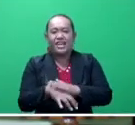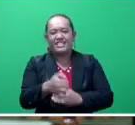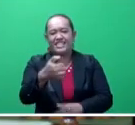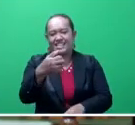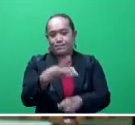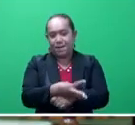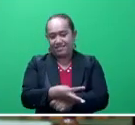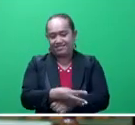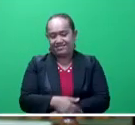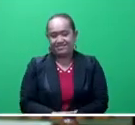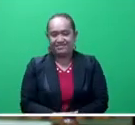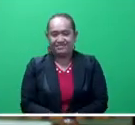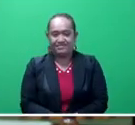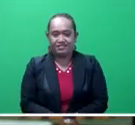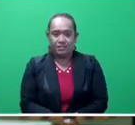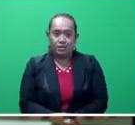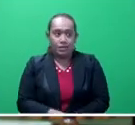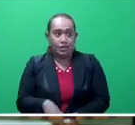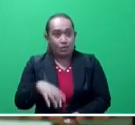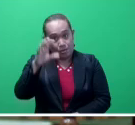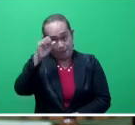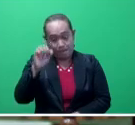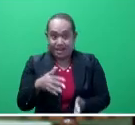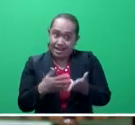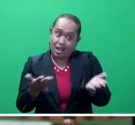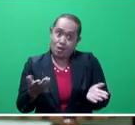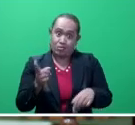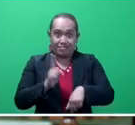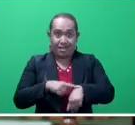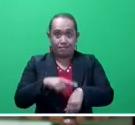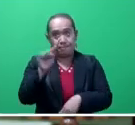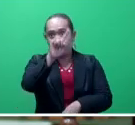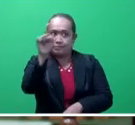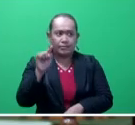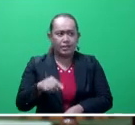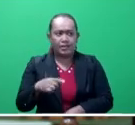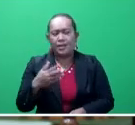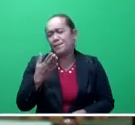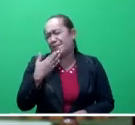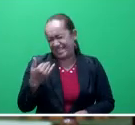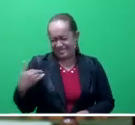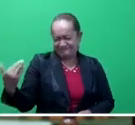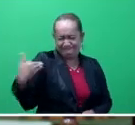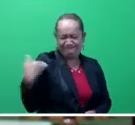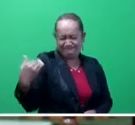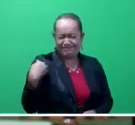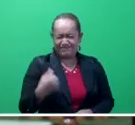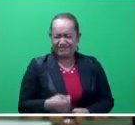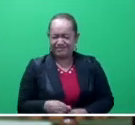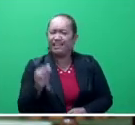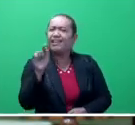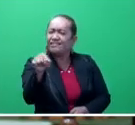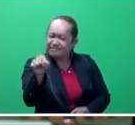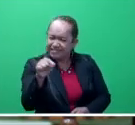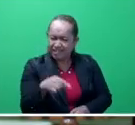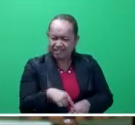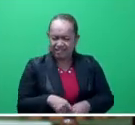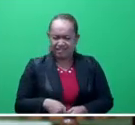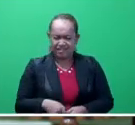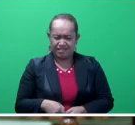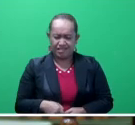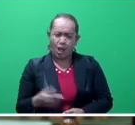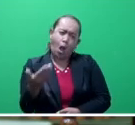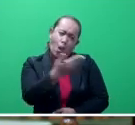uncertain times, Mr. Speaker, sir, I'm clearly being distracted. I think it requires, when you give a budget